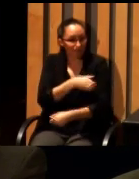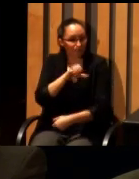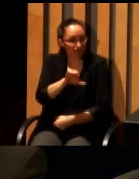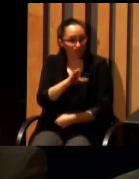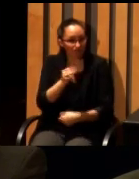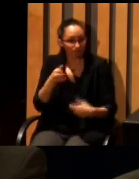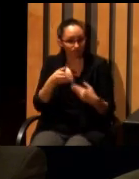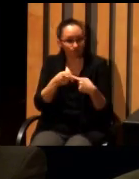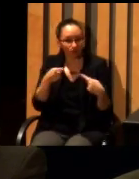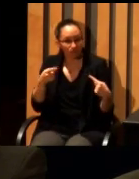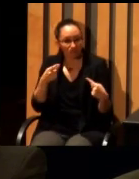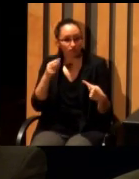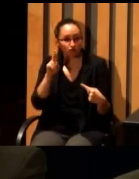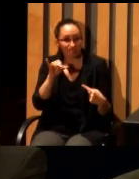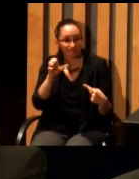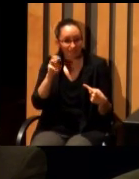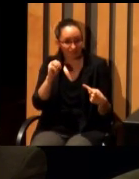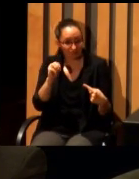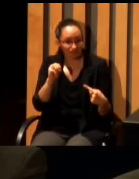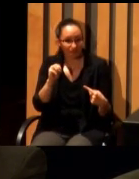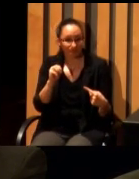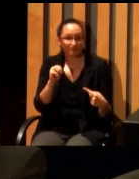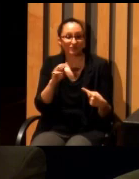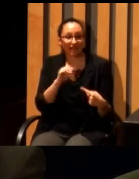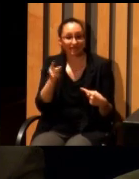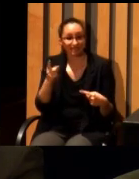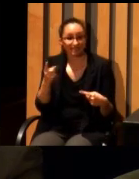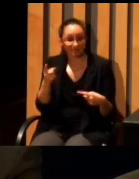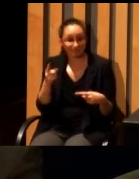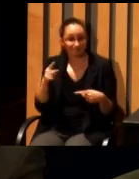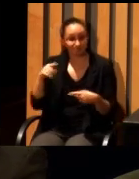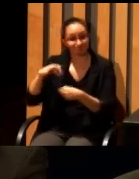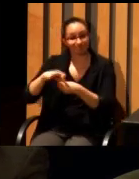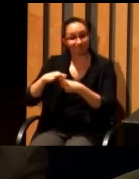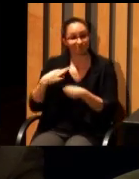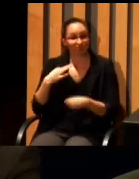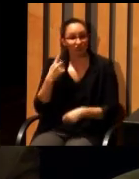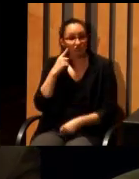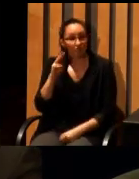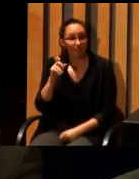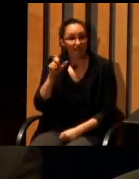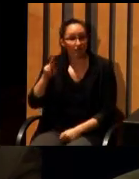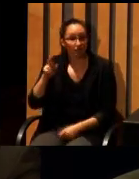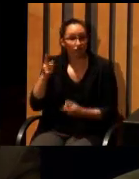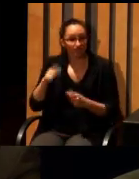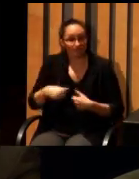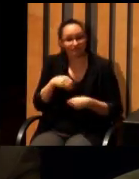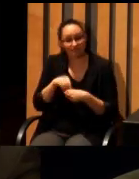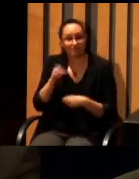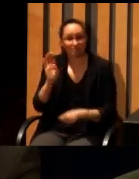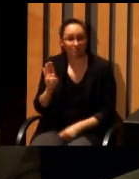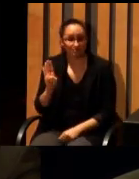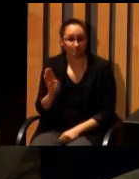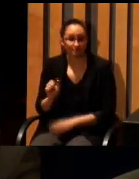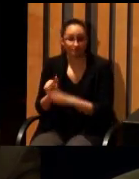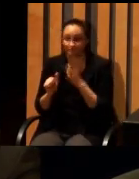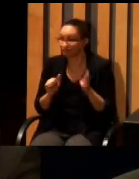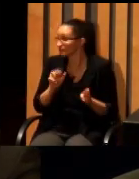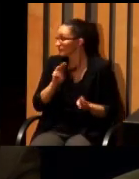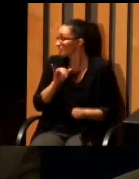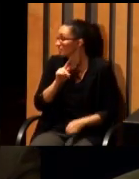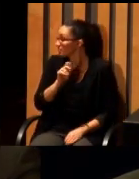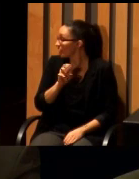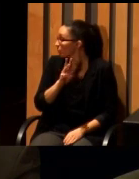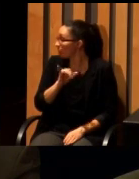racism, anti-apartment movements. He even ran for mayor while he was there. To his left, Mike